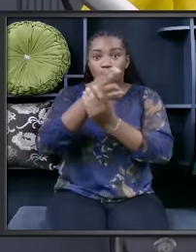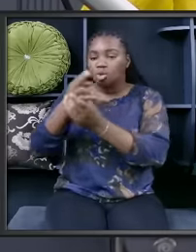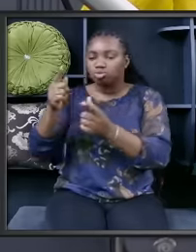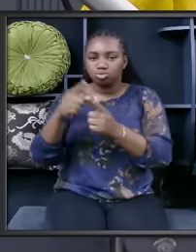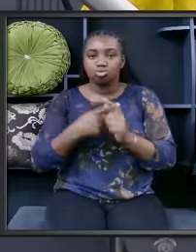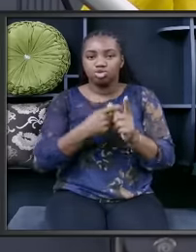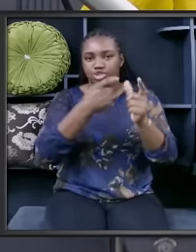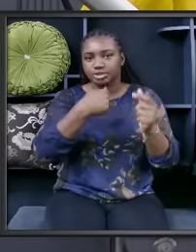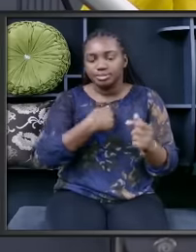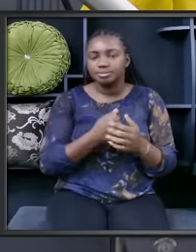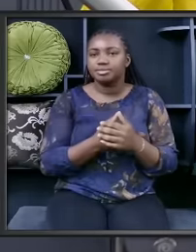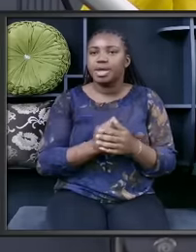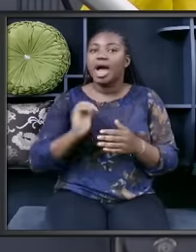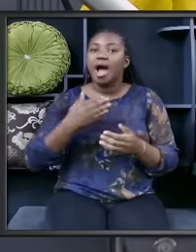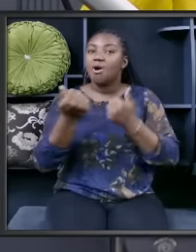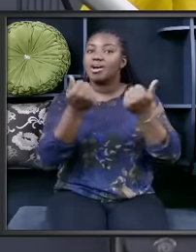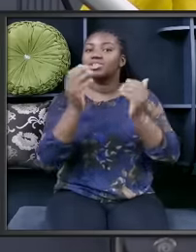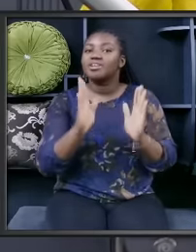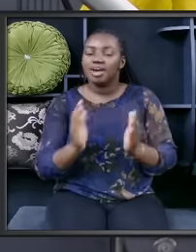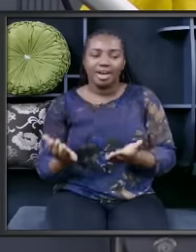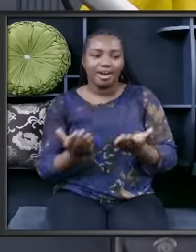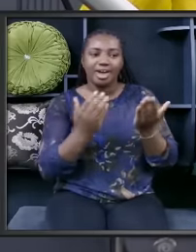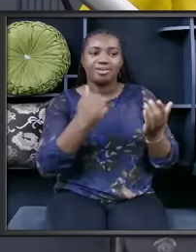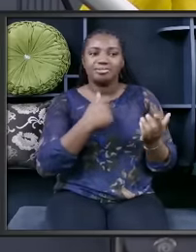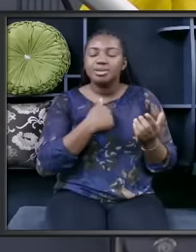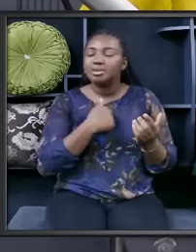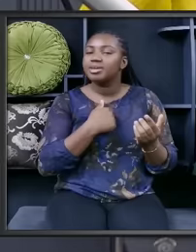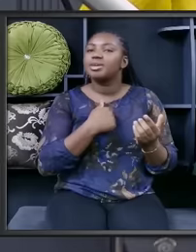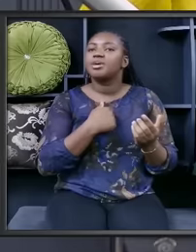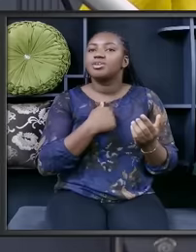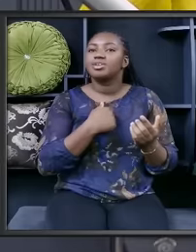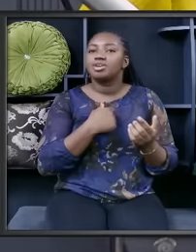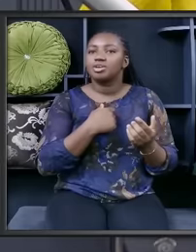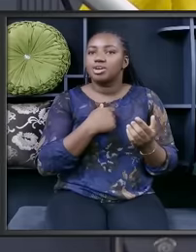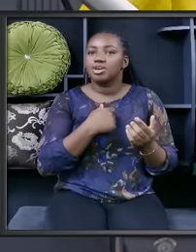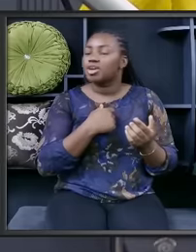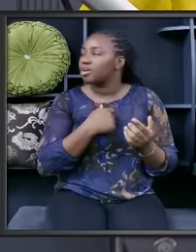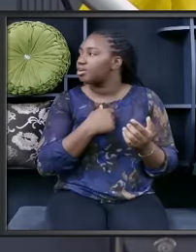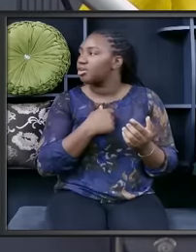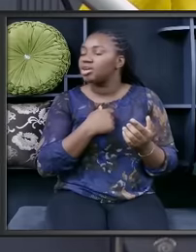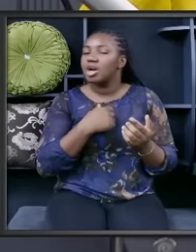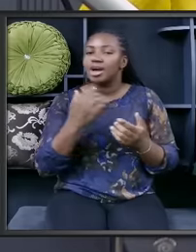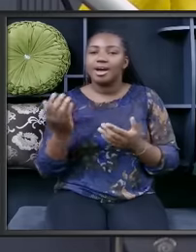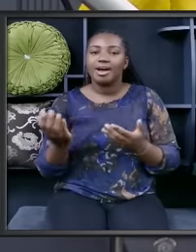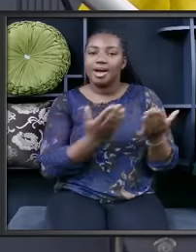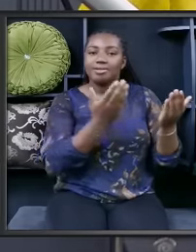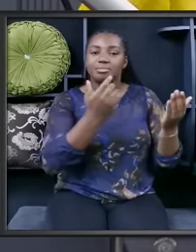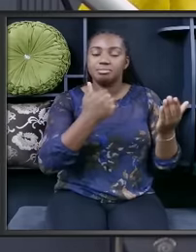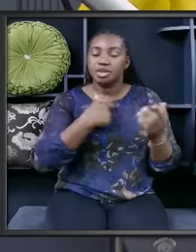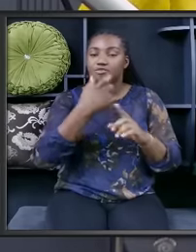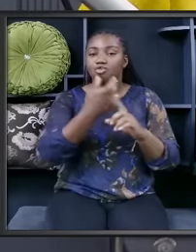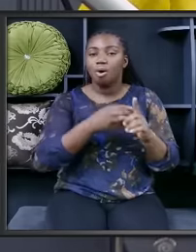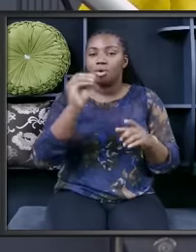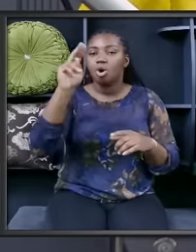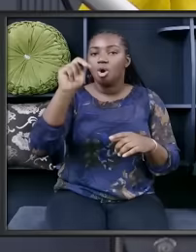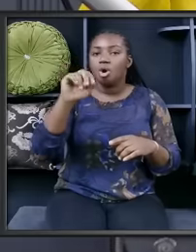driver, our driver, carry me for this commuter bus, go for Onisha from Ebonyi